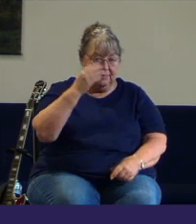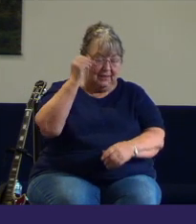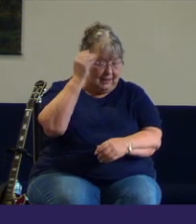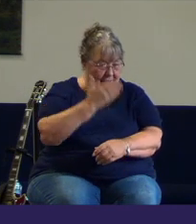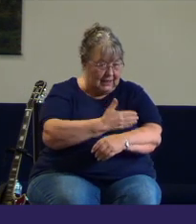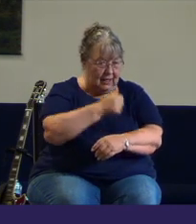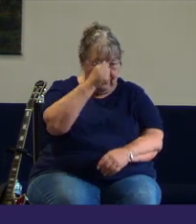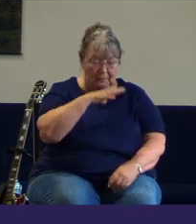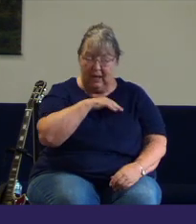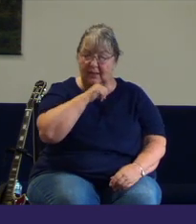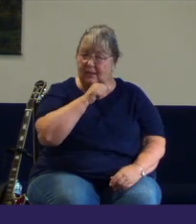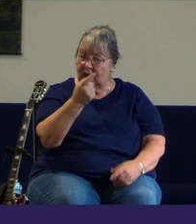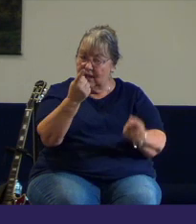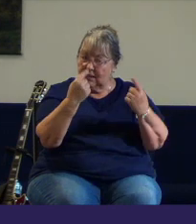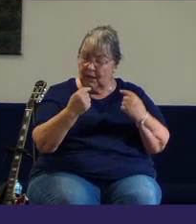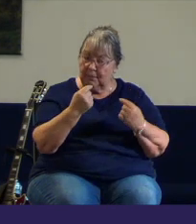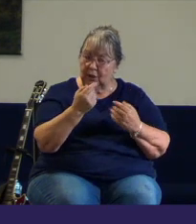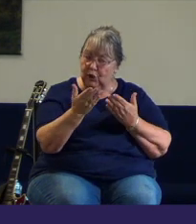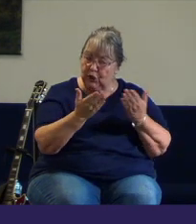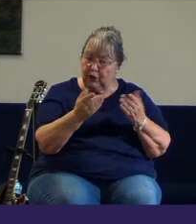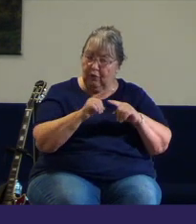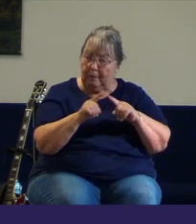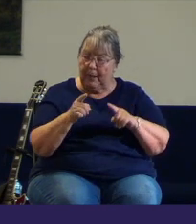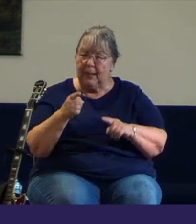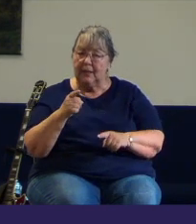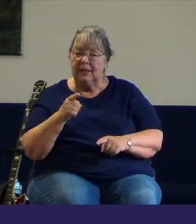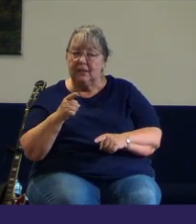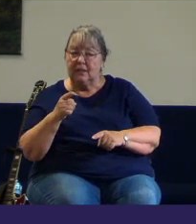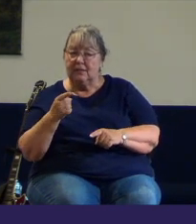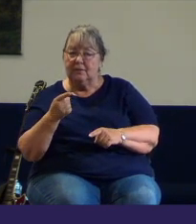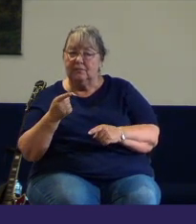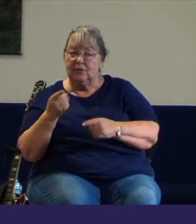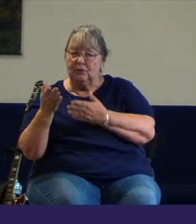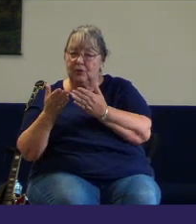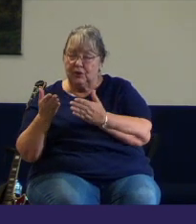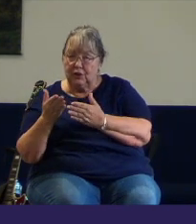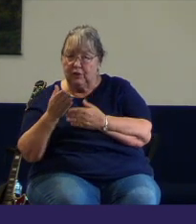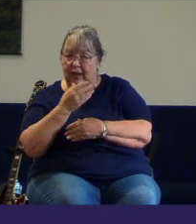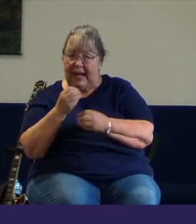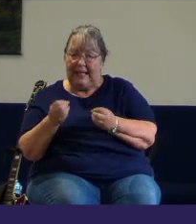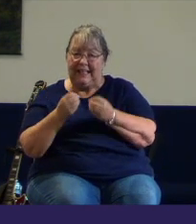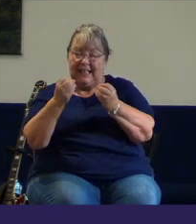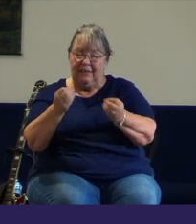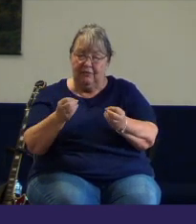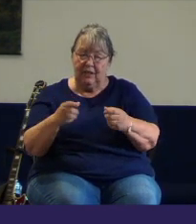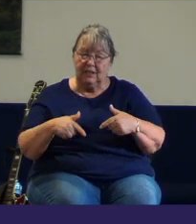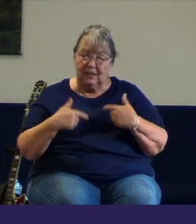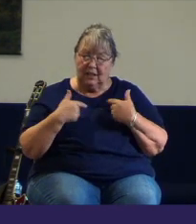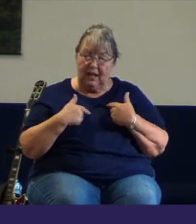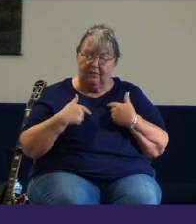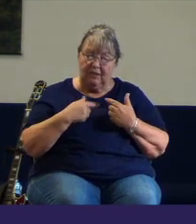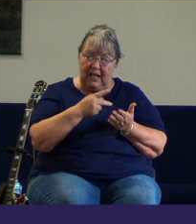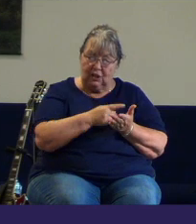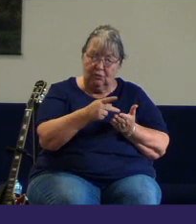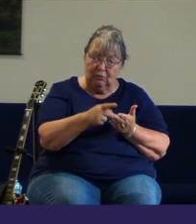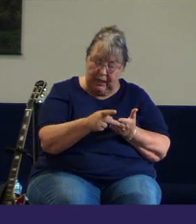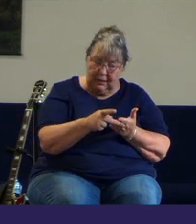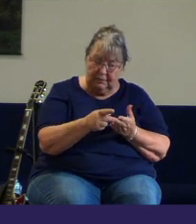serve and to give his life as a ransom for many. He came to preach, and he came to